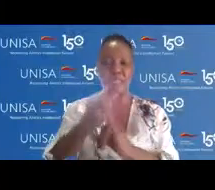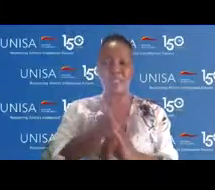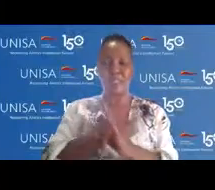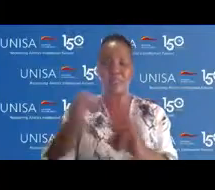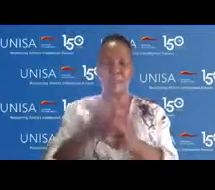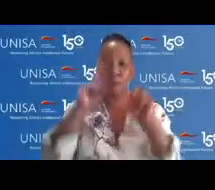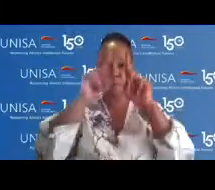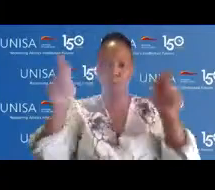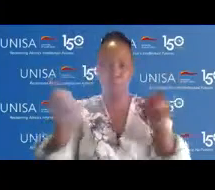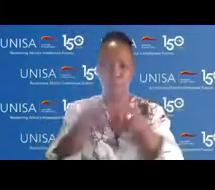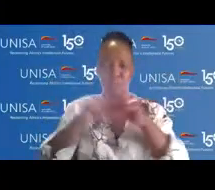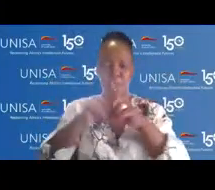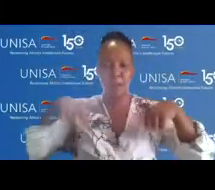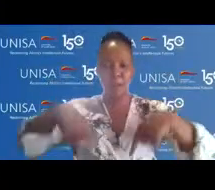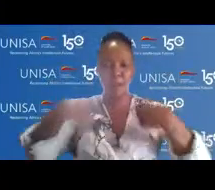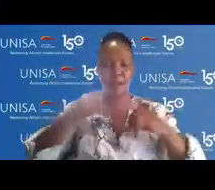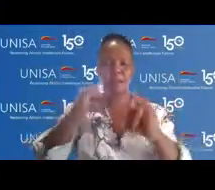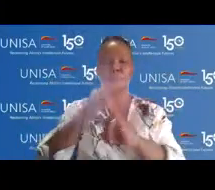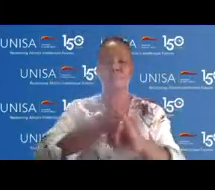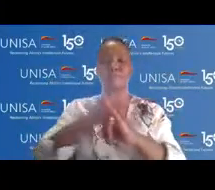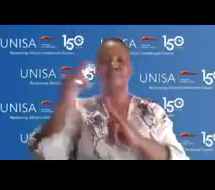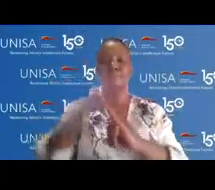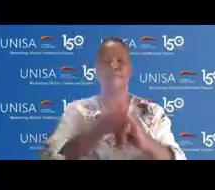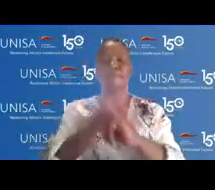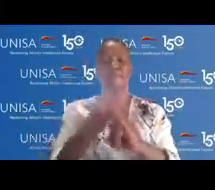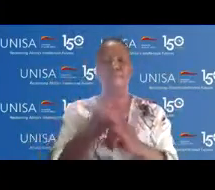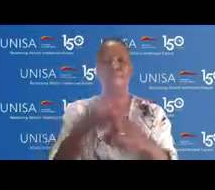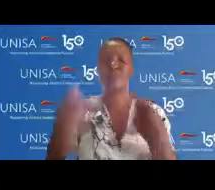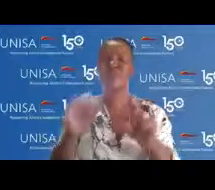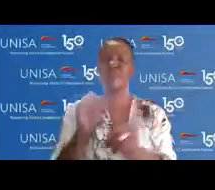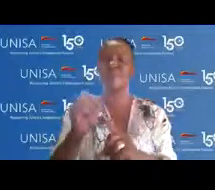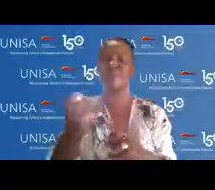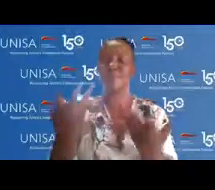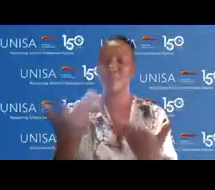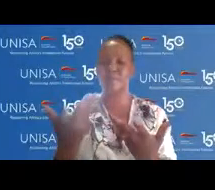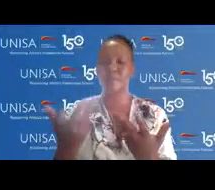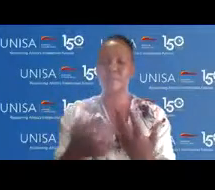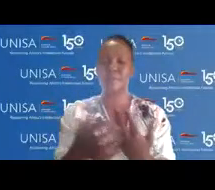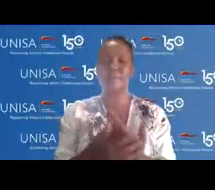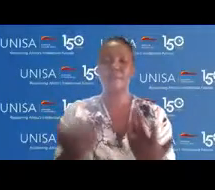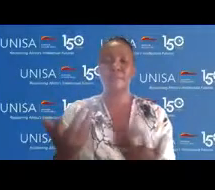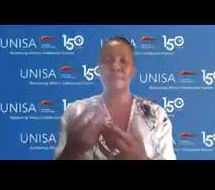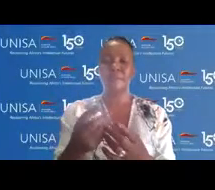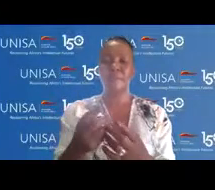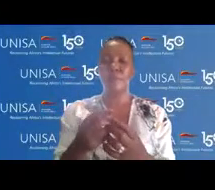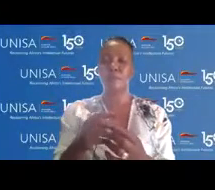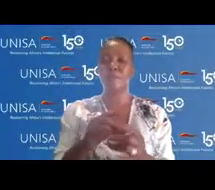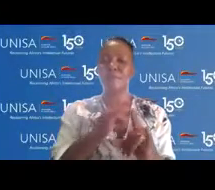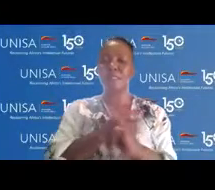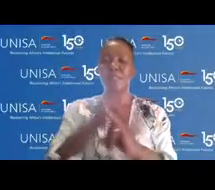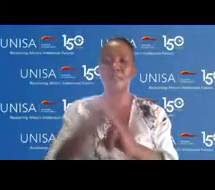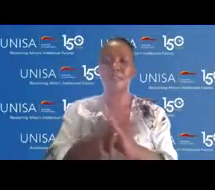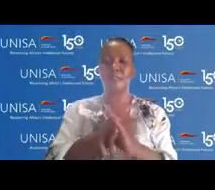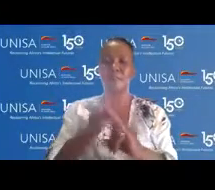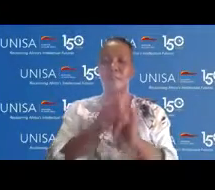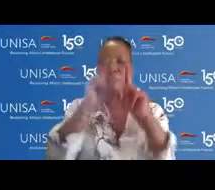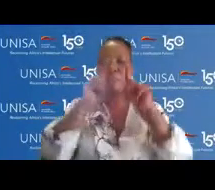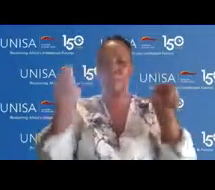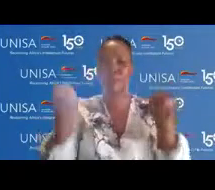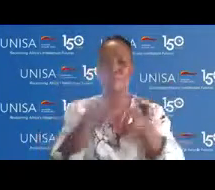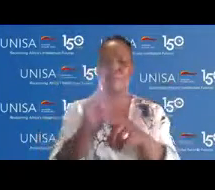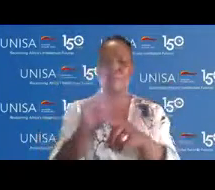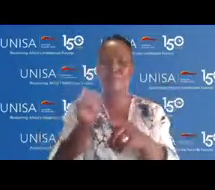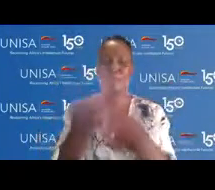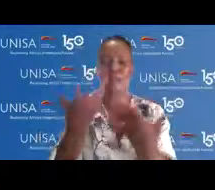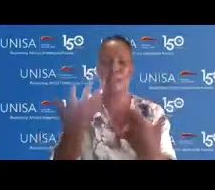chat? These are very technical terms that ICT love to use. So what is a chatbot? What is live chat? It kind of tells us really what it